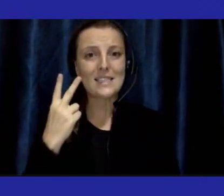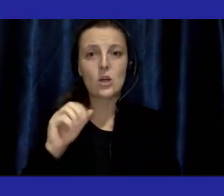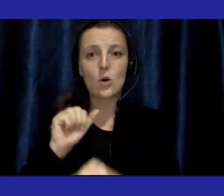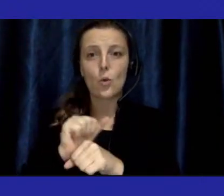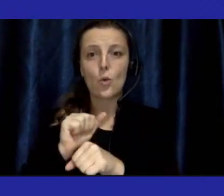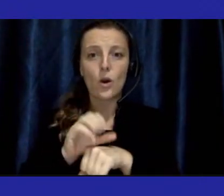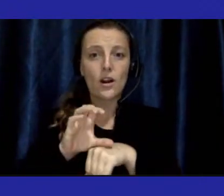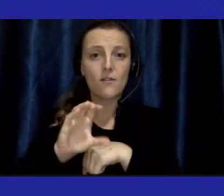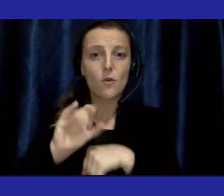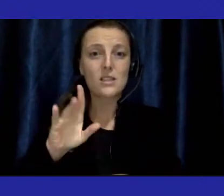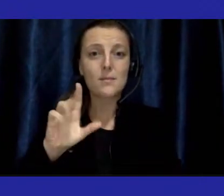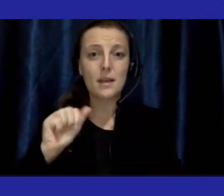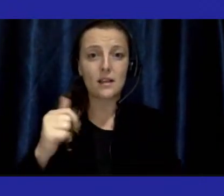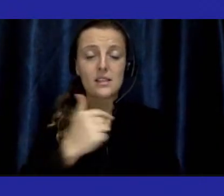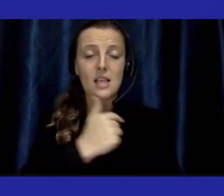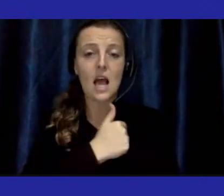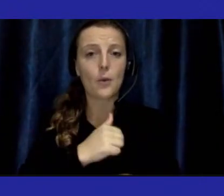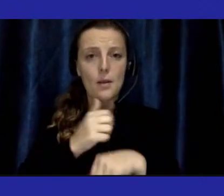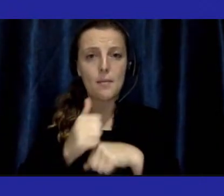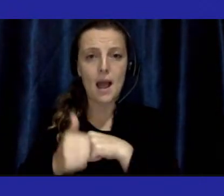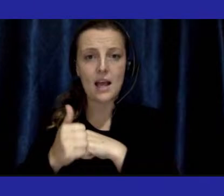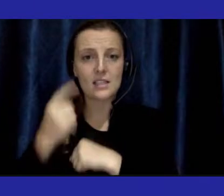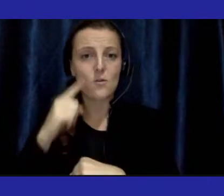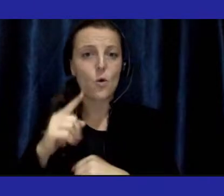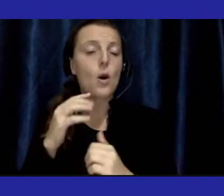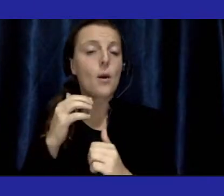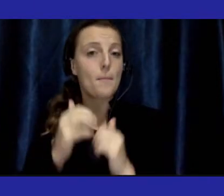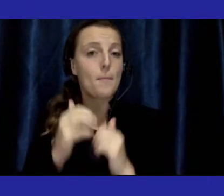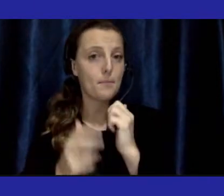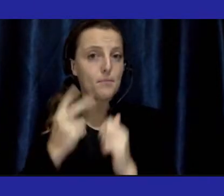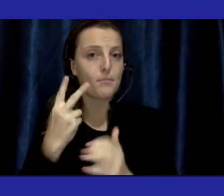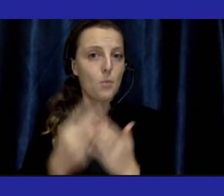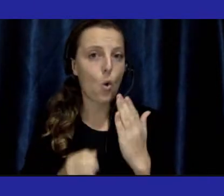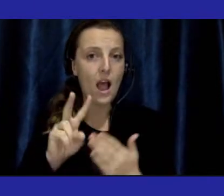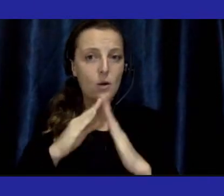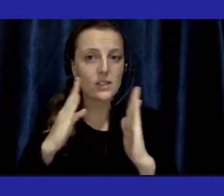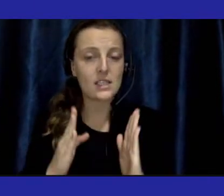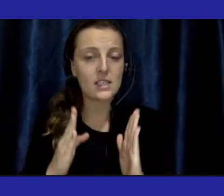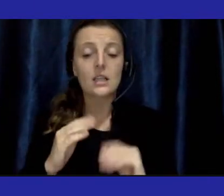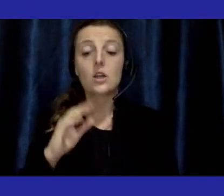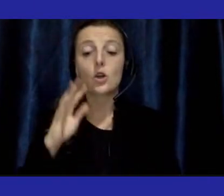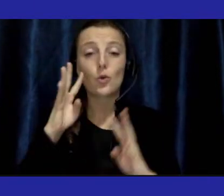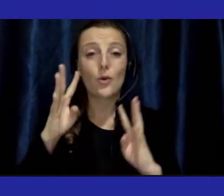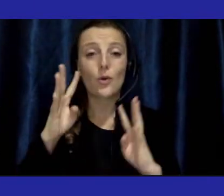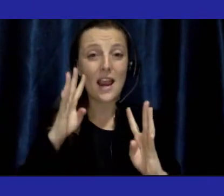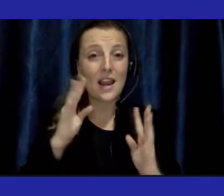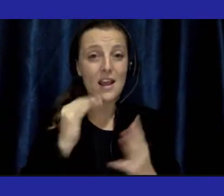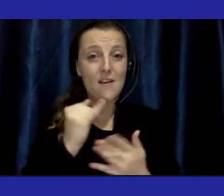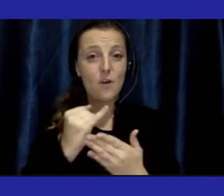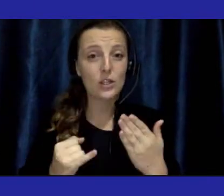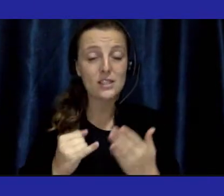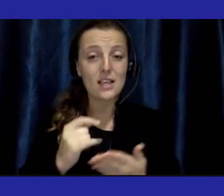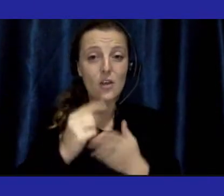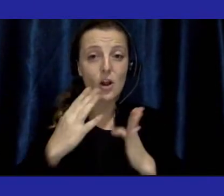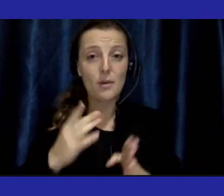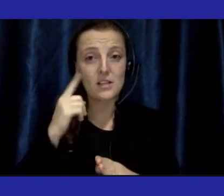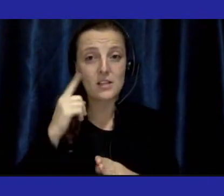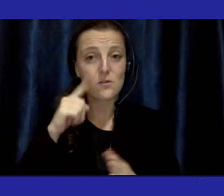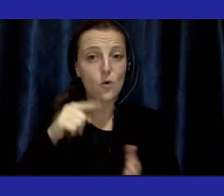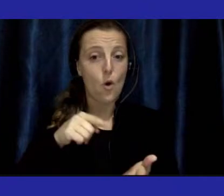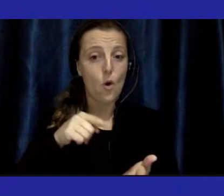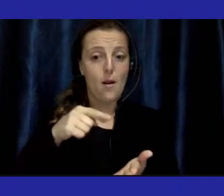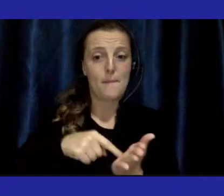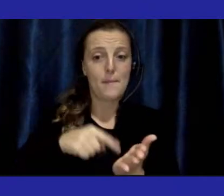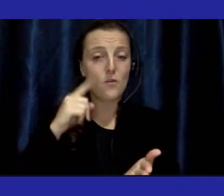includes a bill allowing licensed creative arts therapists to bill for Medicaid, a bill allowing PAs to serve as primary care doctors